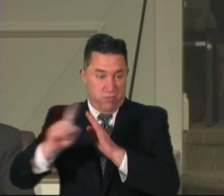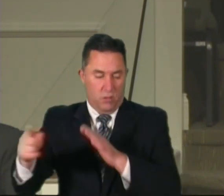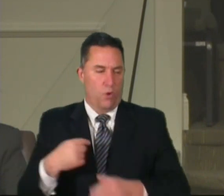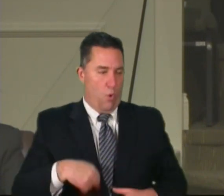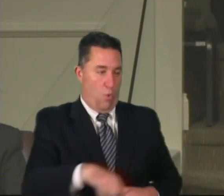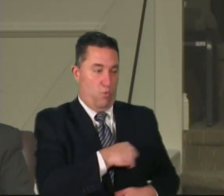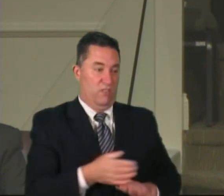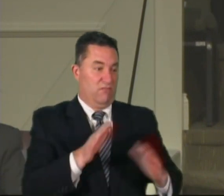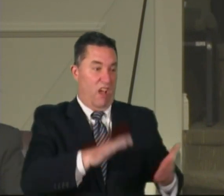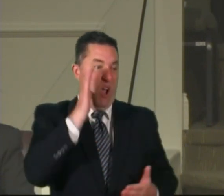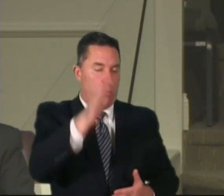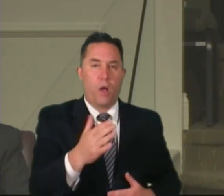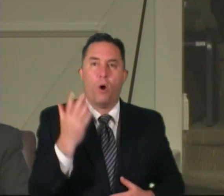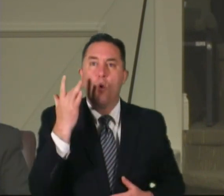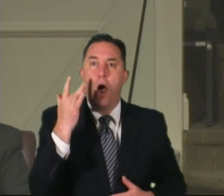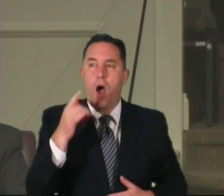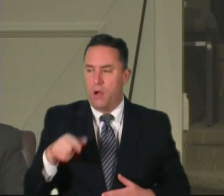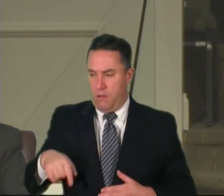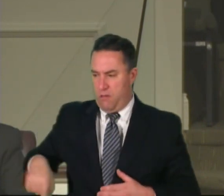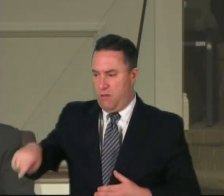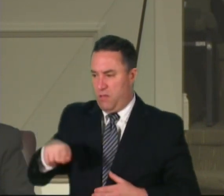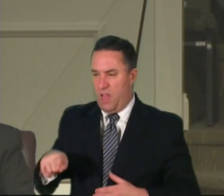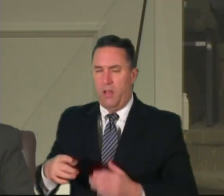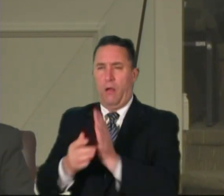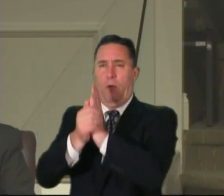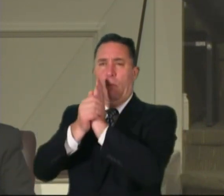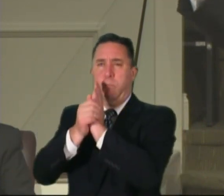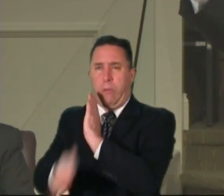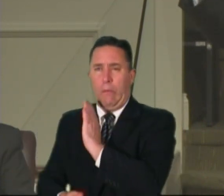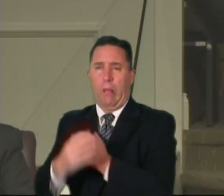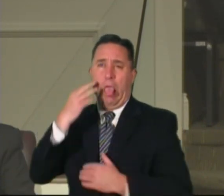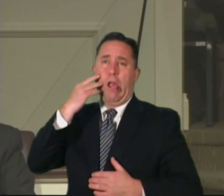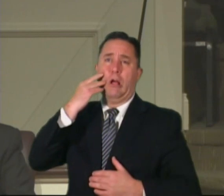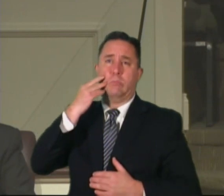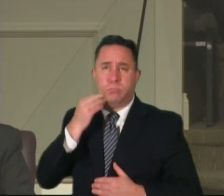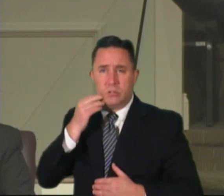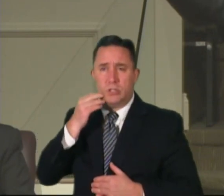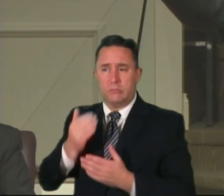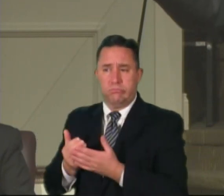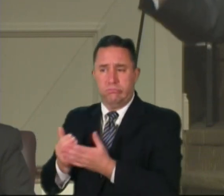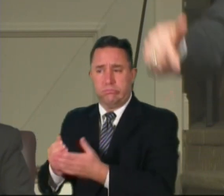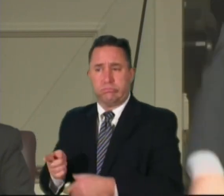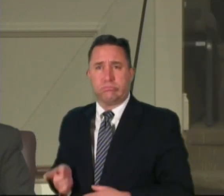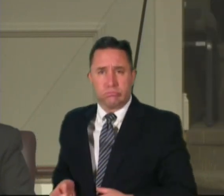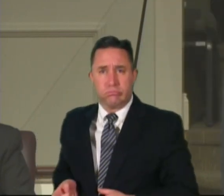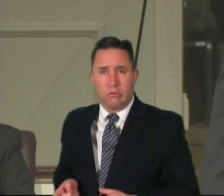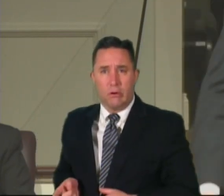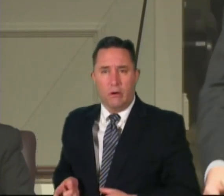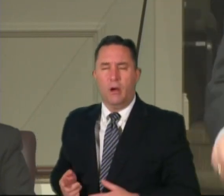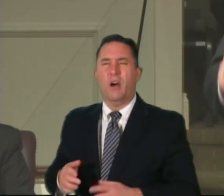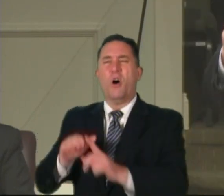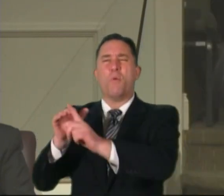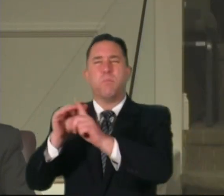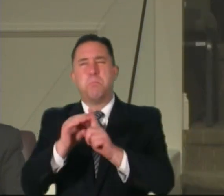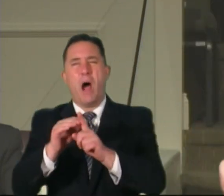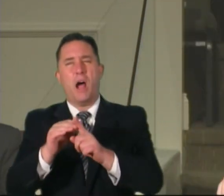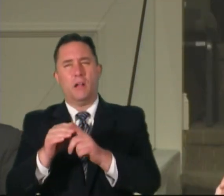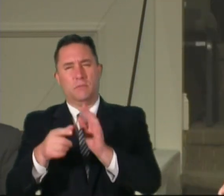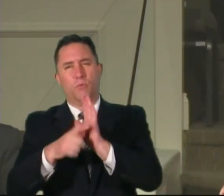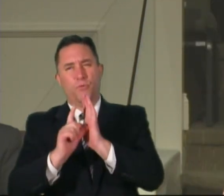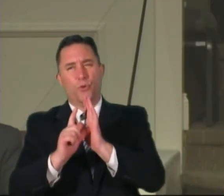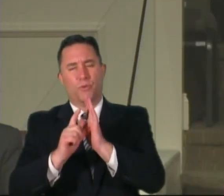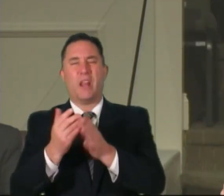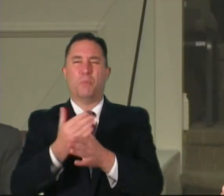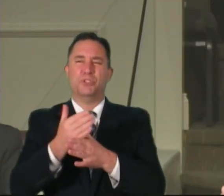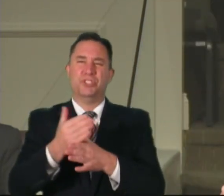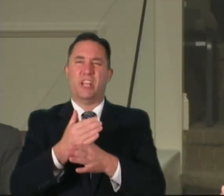dead. Why? Because they were skilled and experienced sailors. May I just remind you by way of review, and then I'll